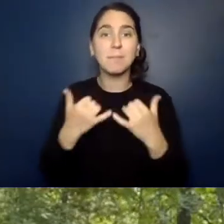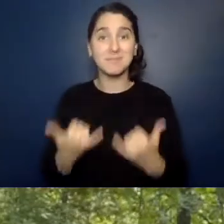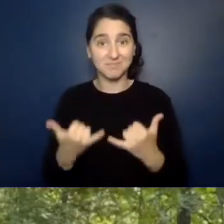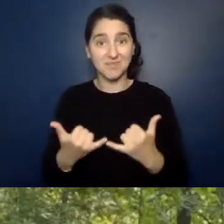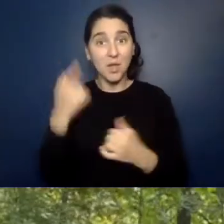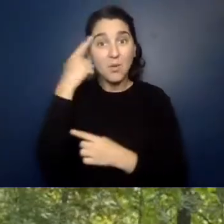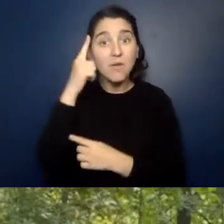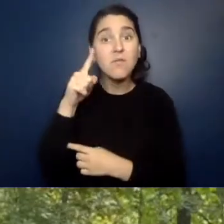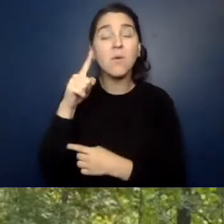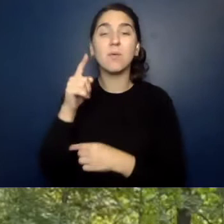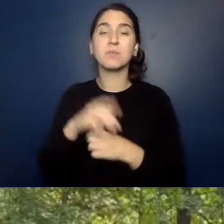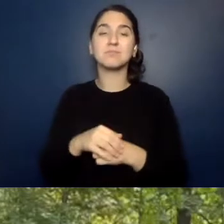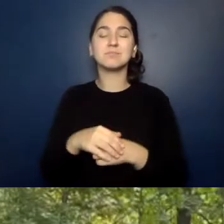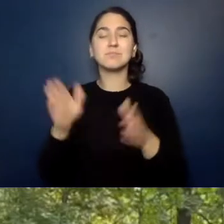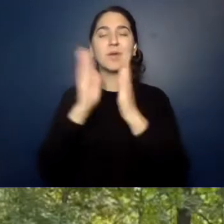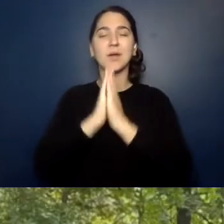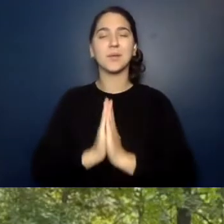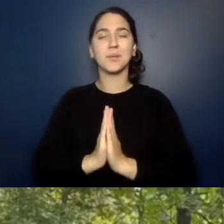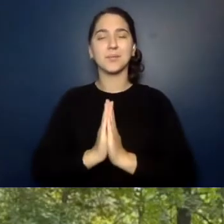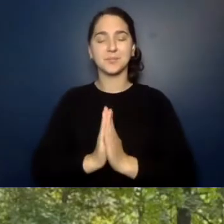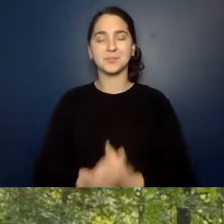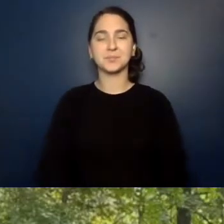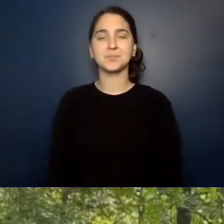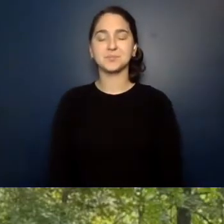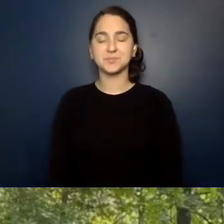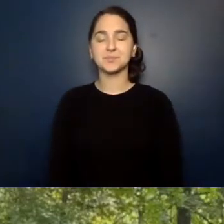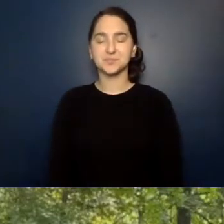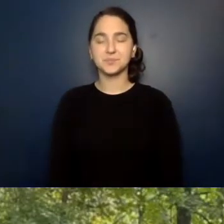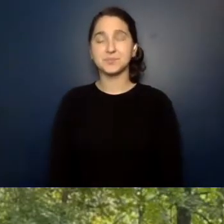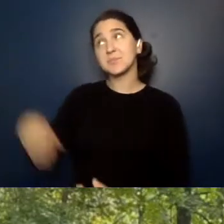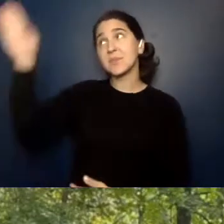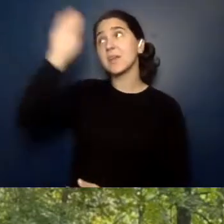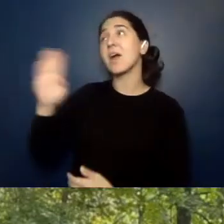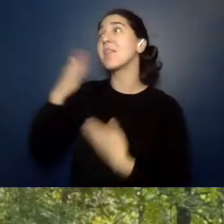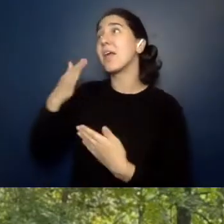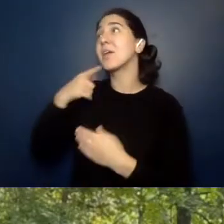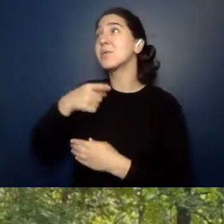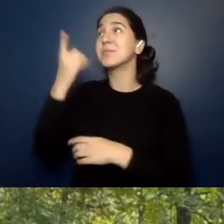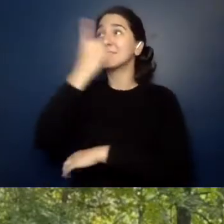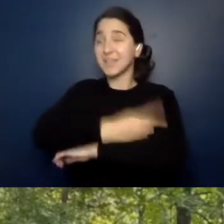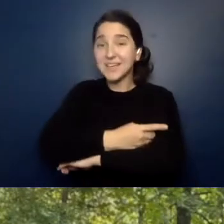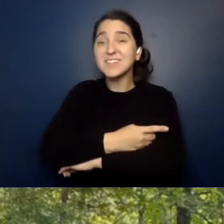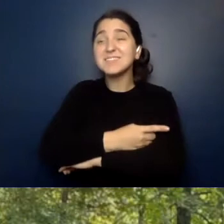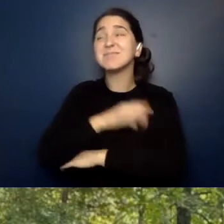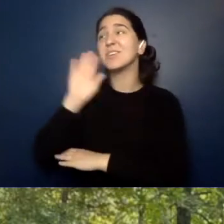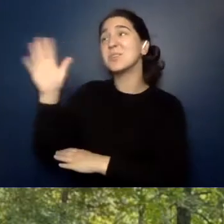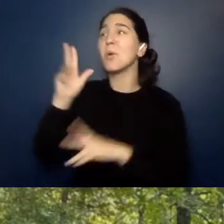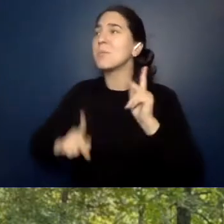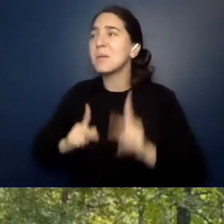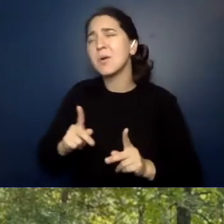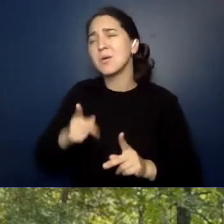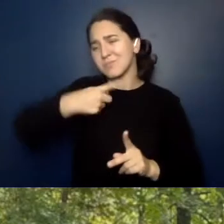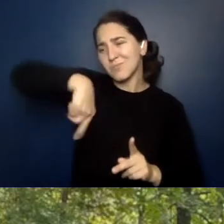Our God, we thank you for this day and for your people. We pray that we would recognize and use and not take